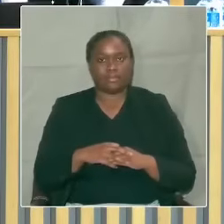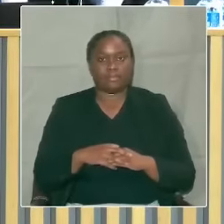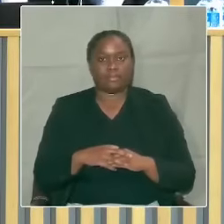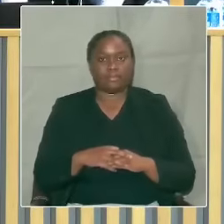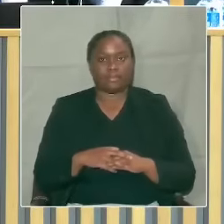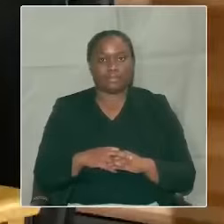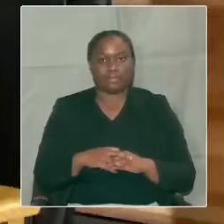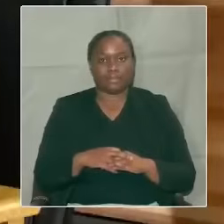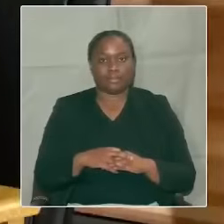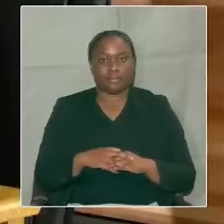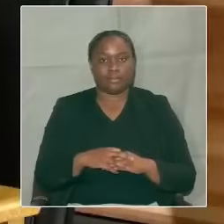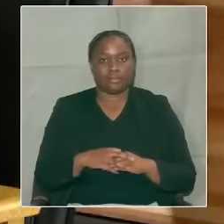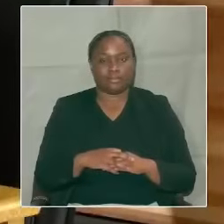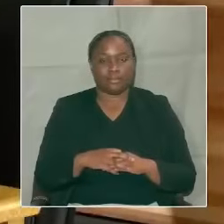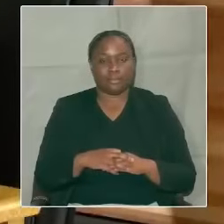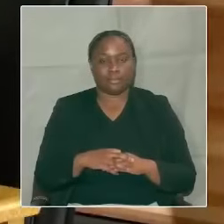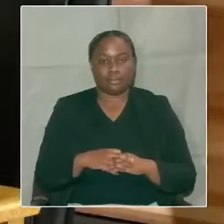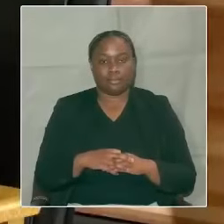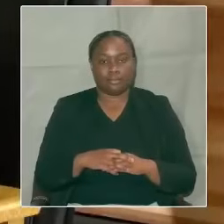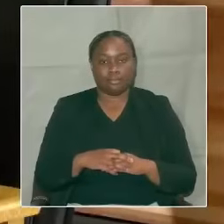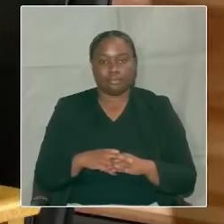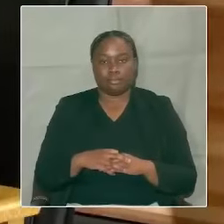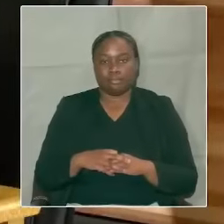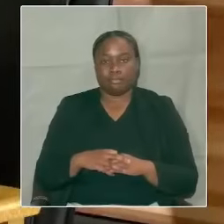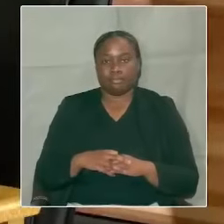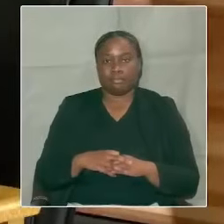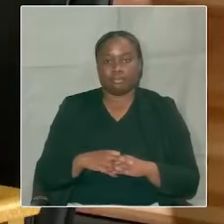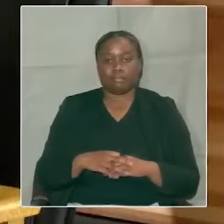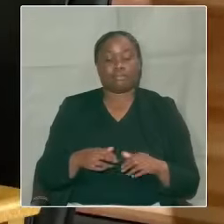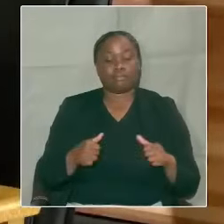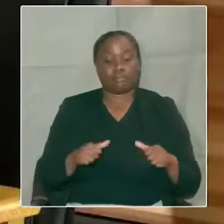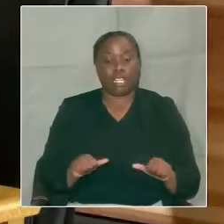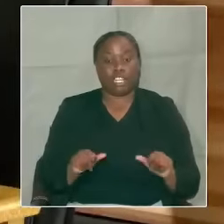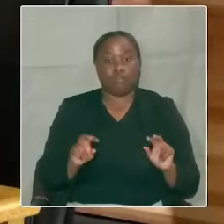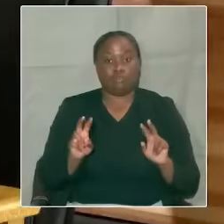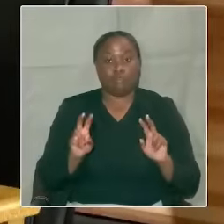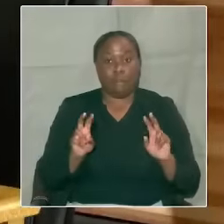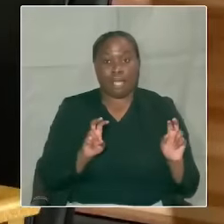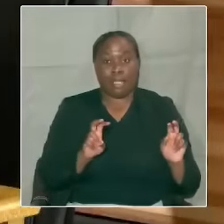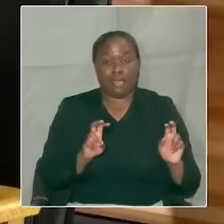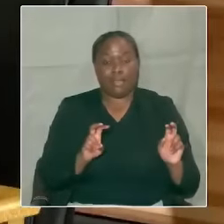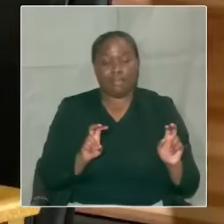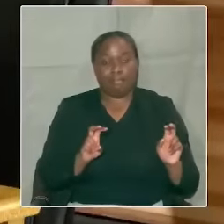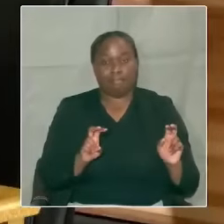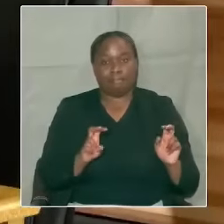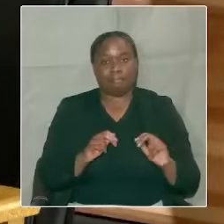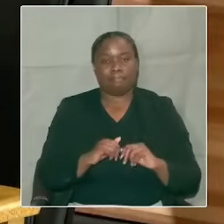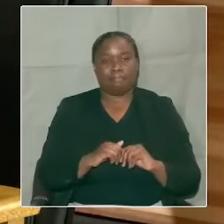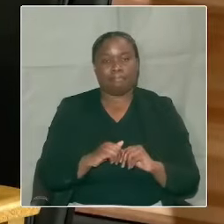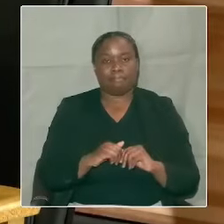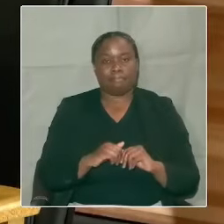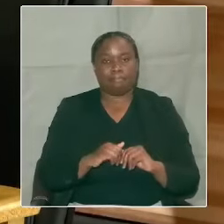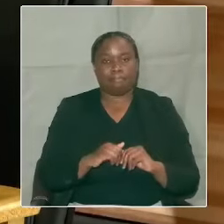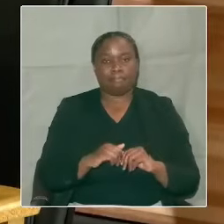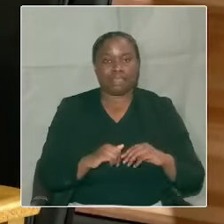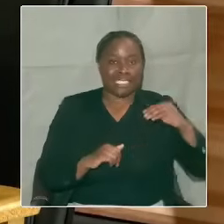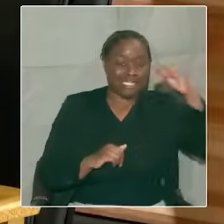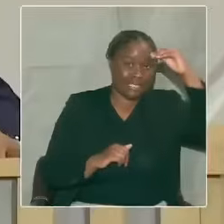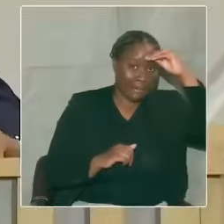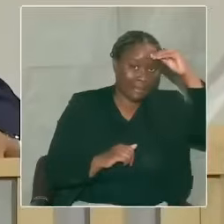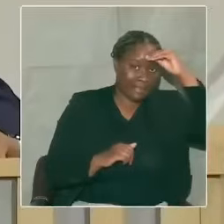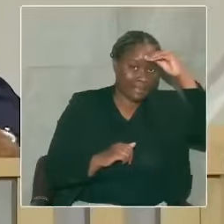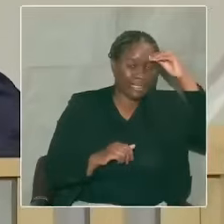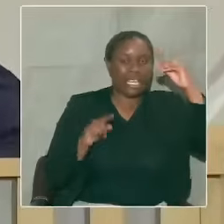And General, the next topic that you deal with is SAPS and the criminal